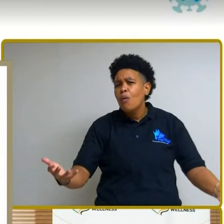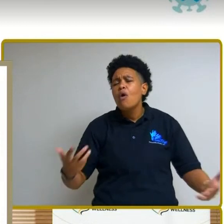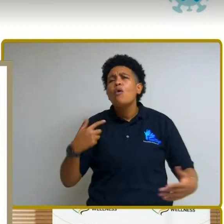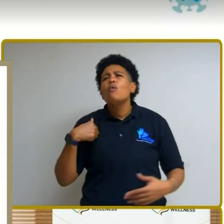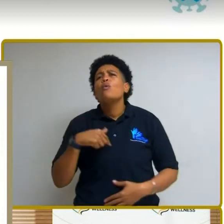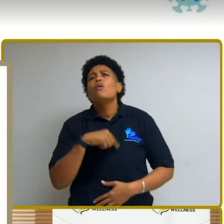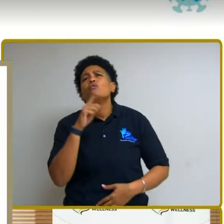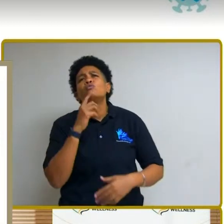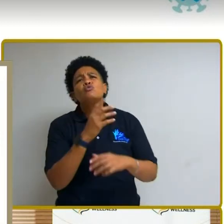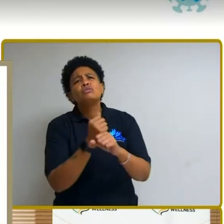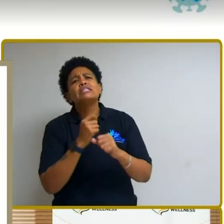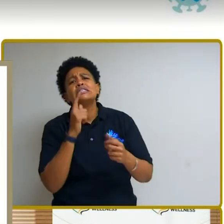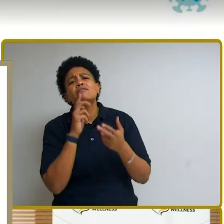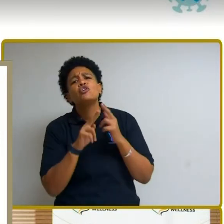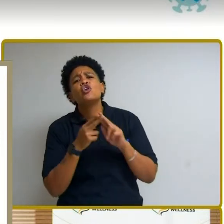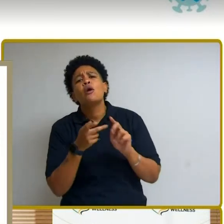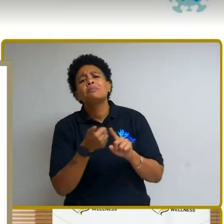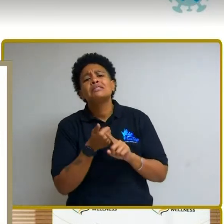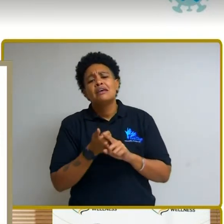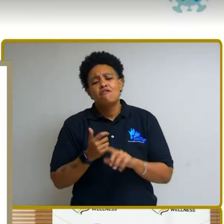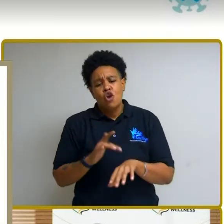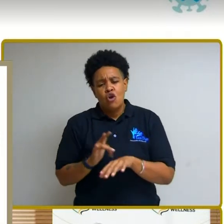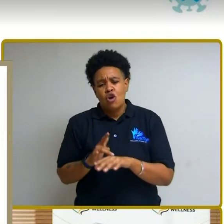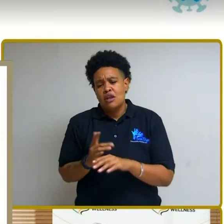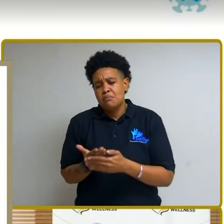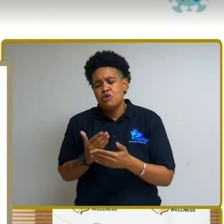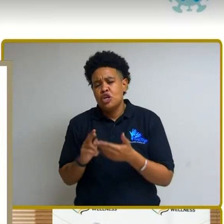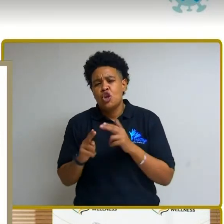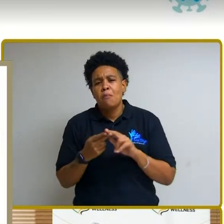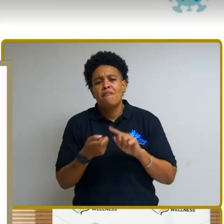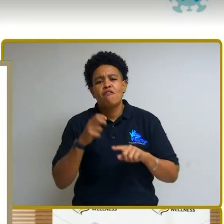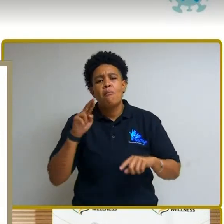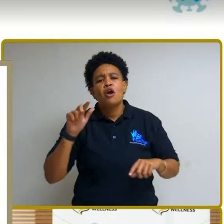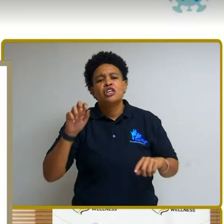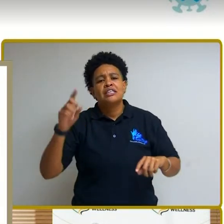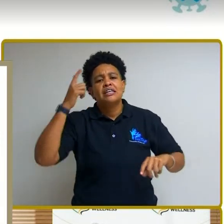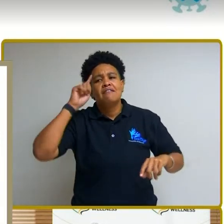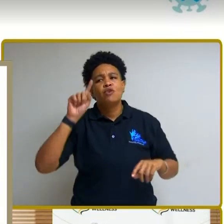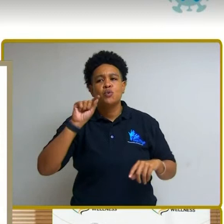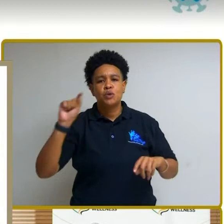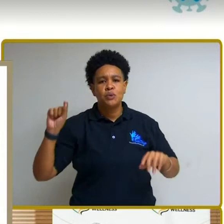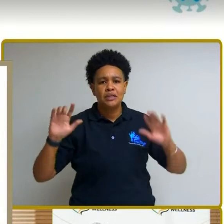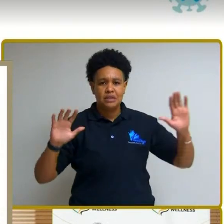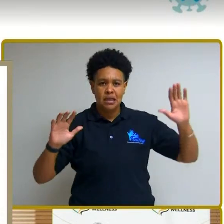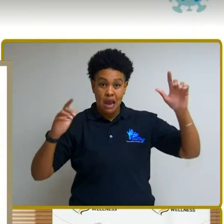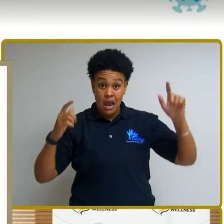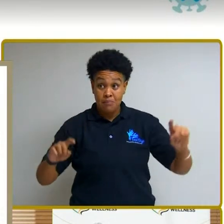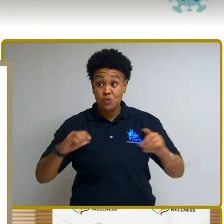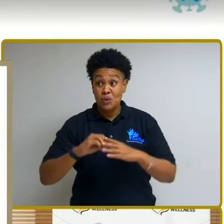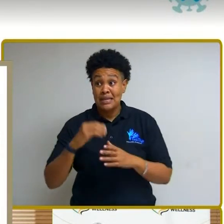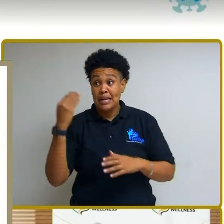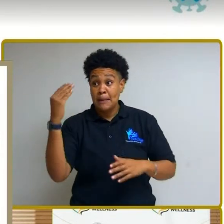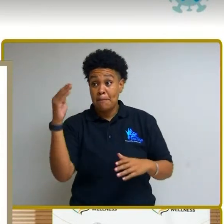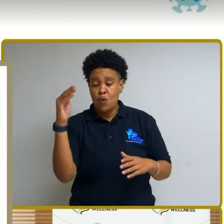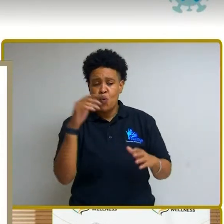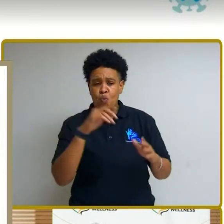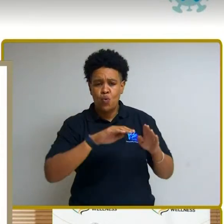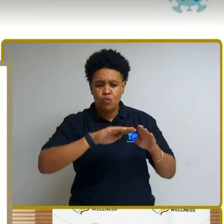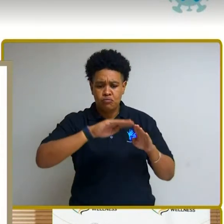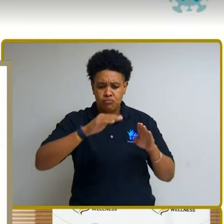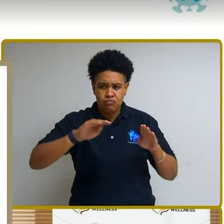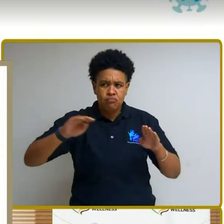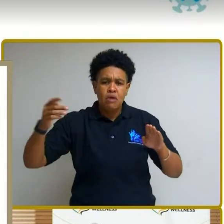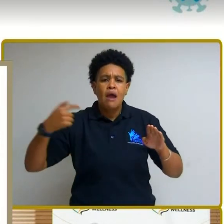have received the numbers, preliminary numbers from the RGD for 2020, and so in the blue we have